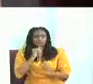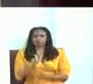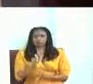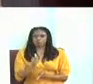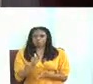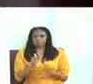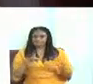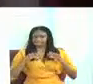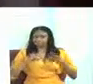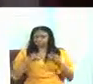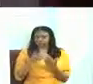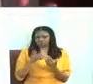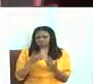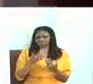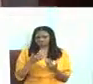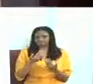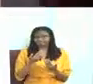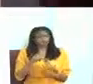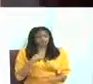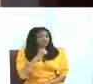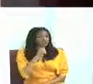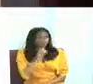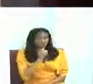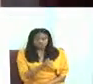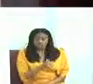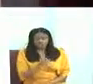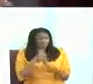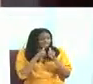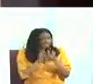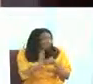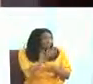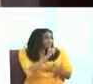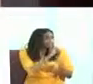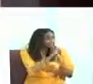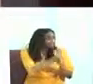I don't follow any traditional rules of anything.